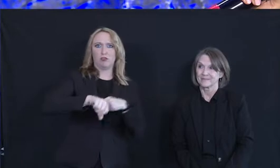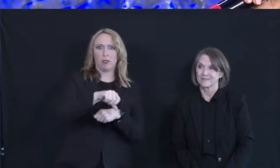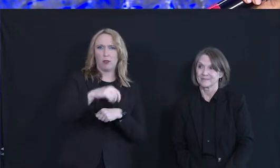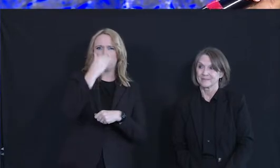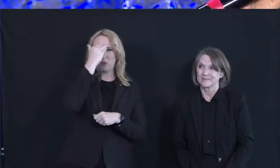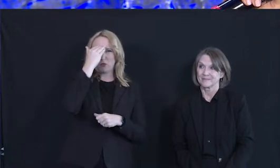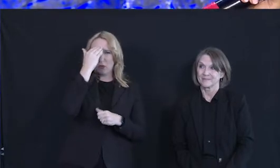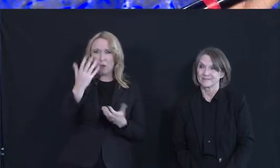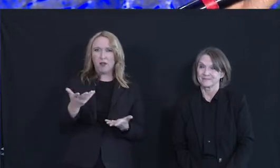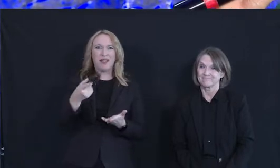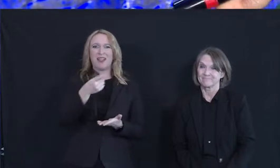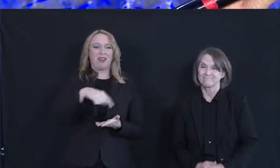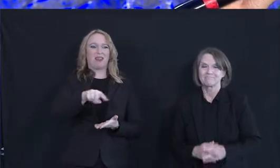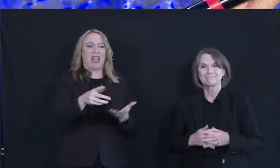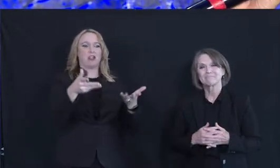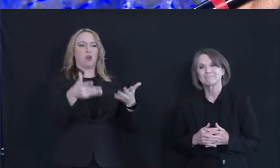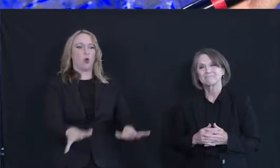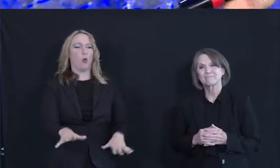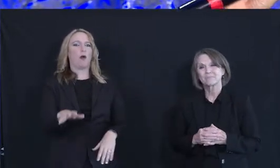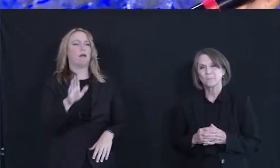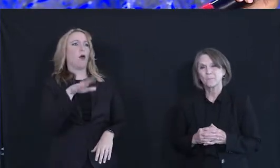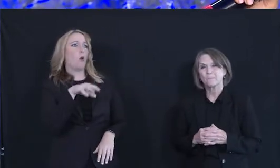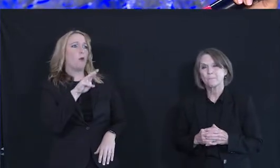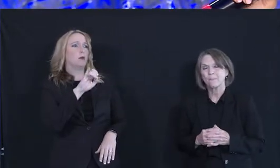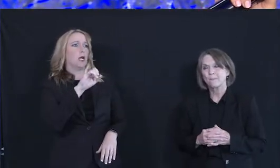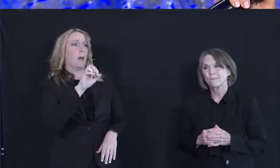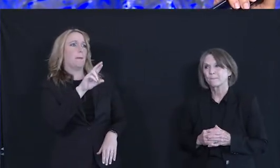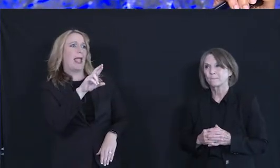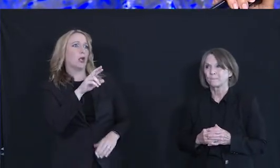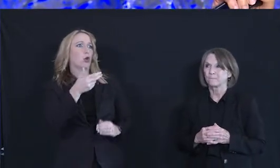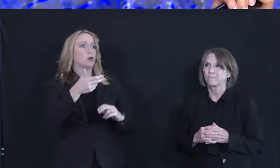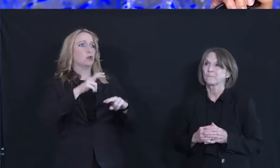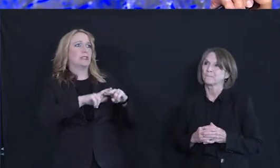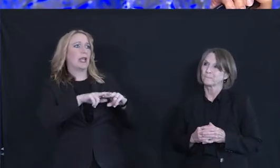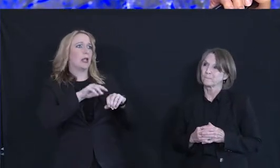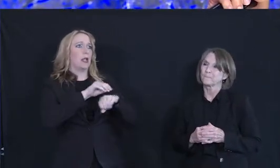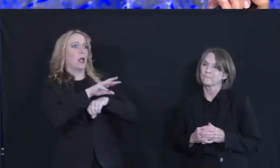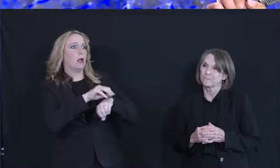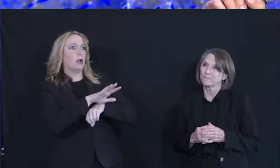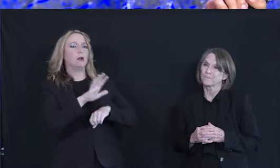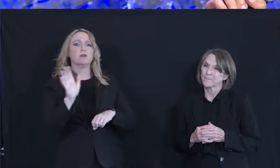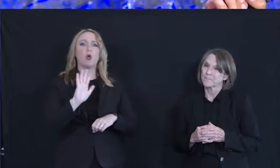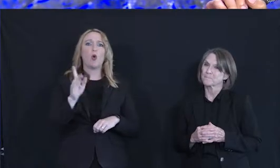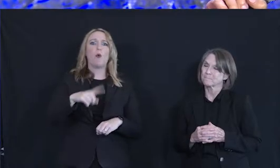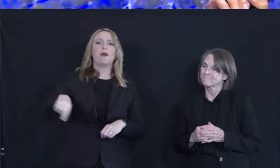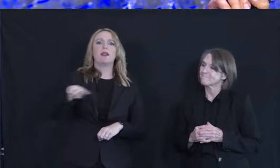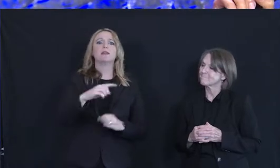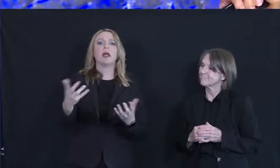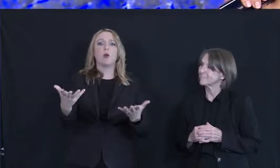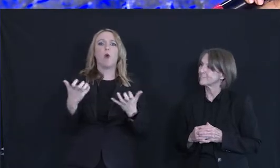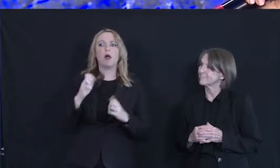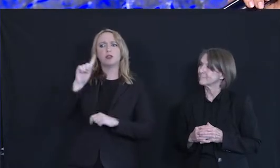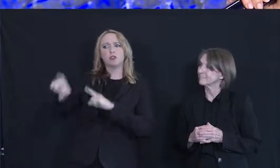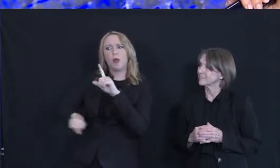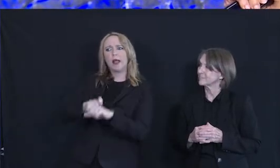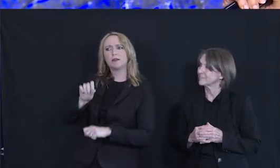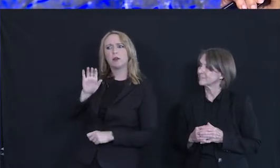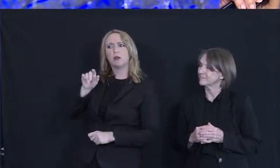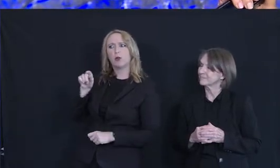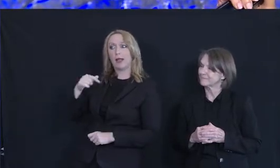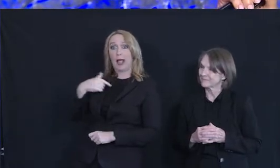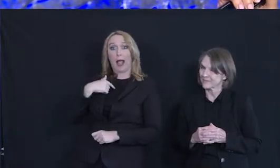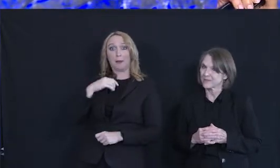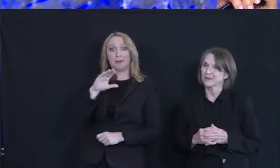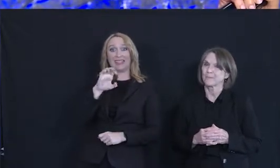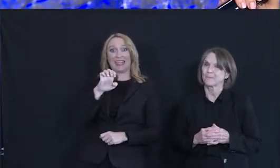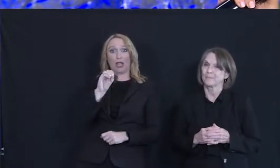successful businesses in a city to understand what does it really look like to run a business in Fort Worth what are the pitfalls you're experiencing or what are the things that really